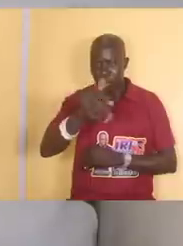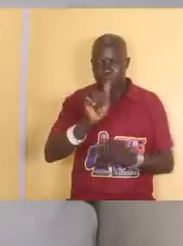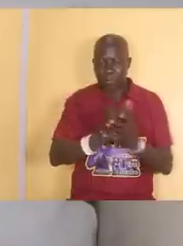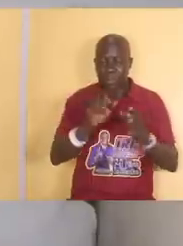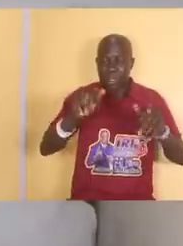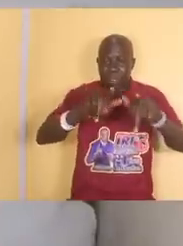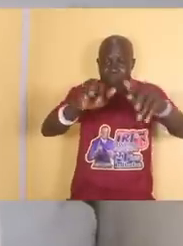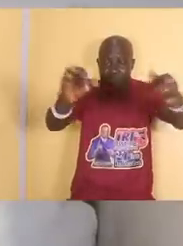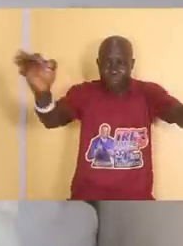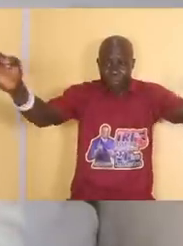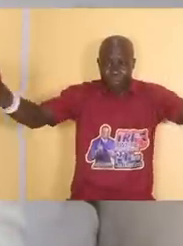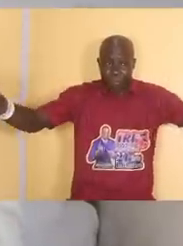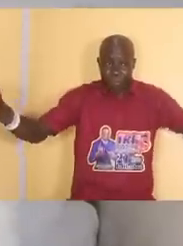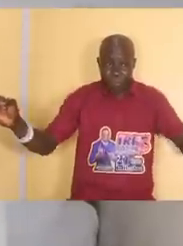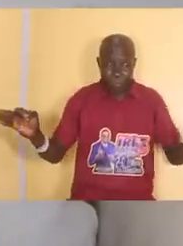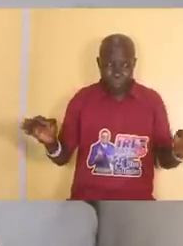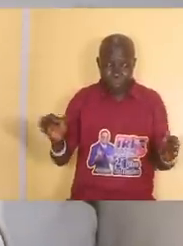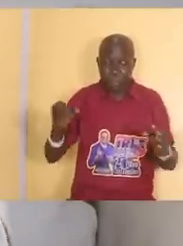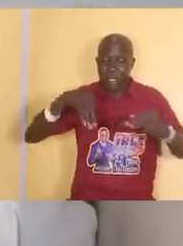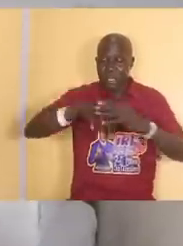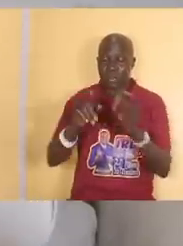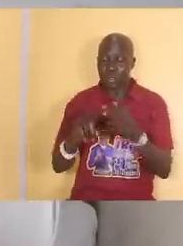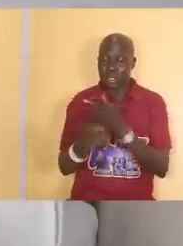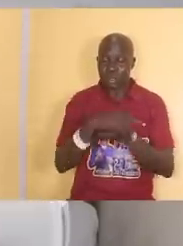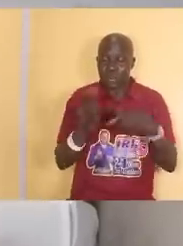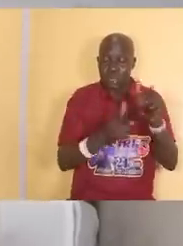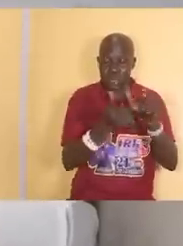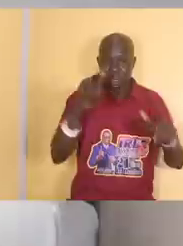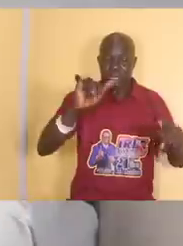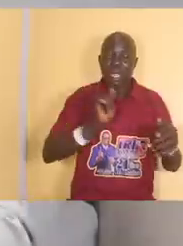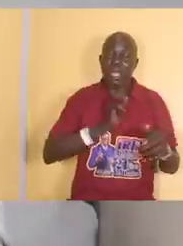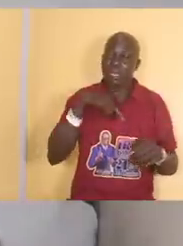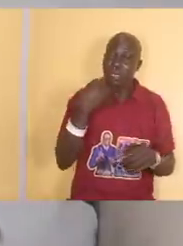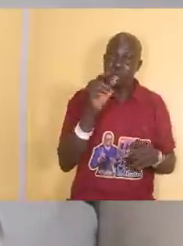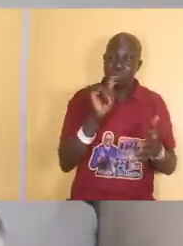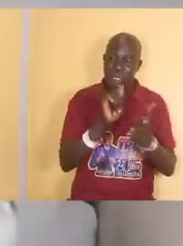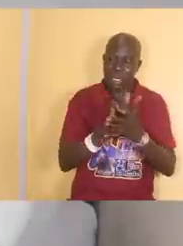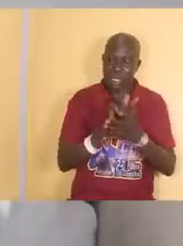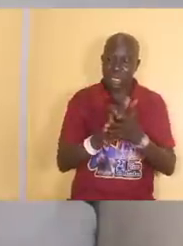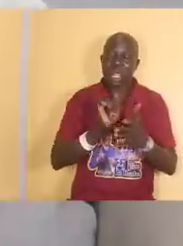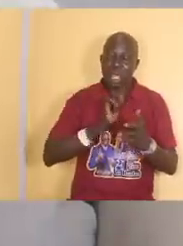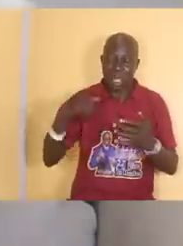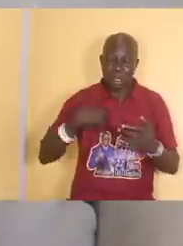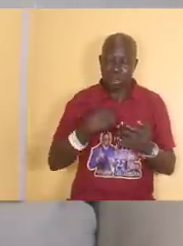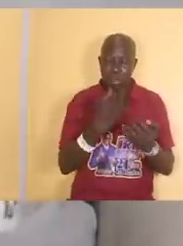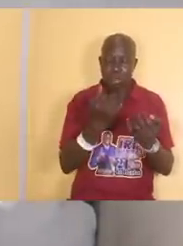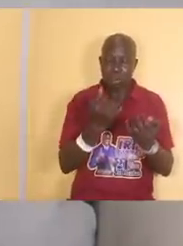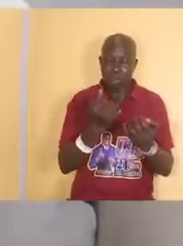God. That thing was prayerful. Today will be great. I declare to you